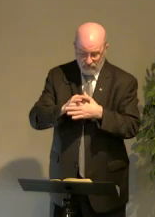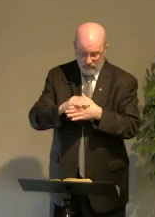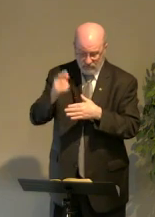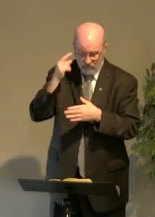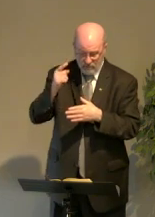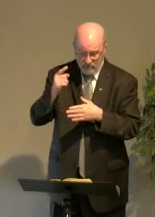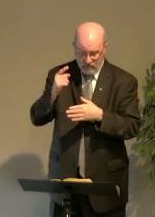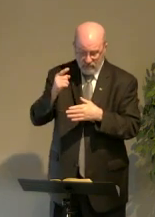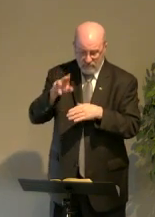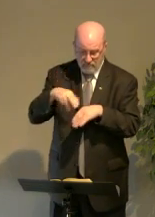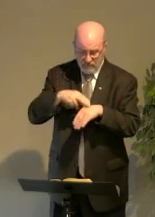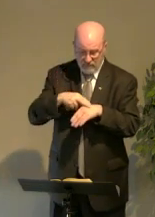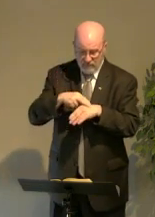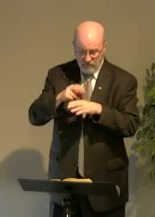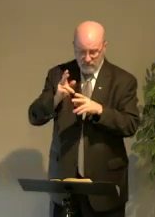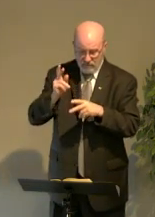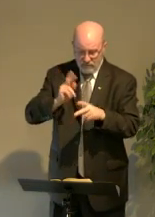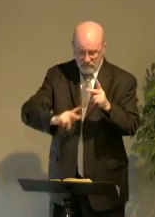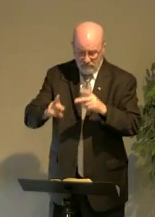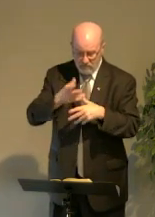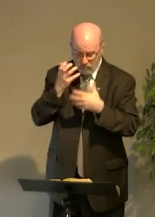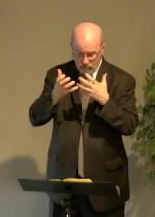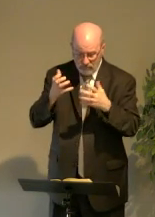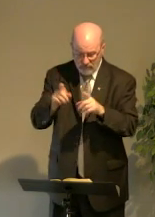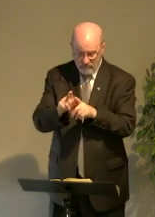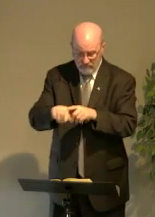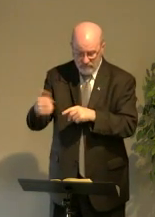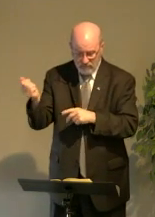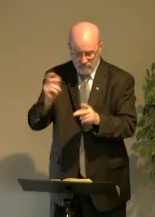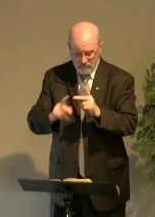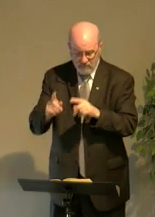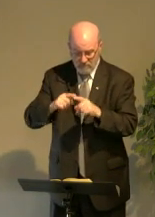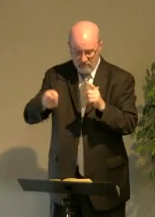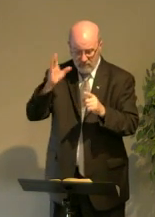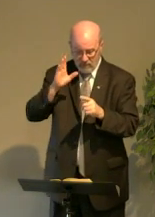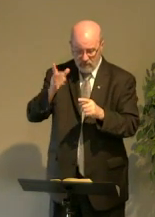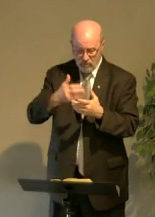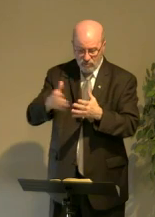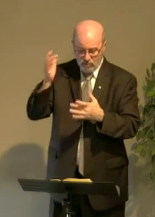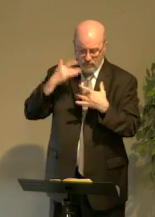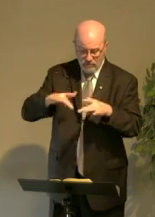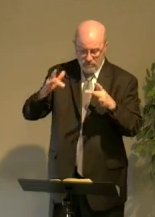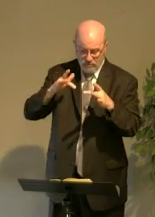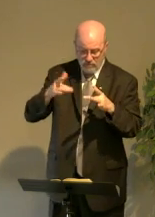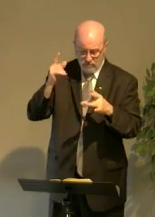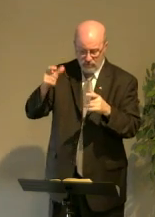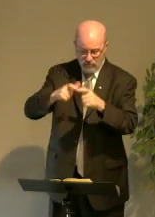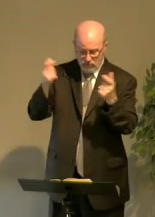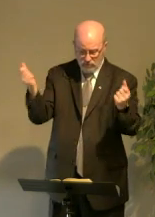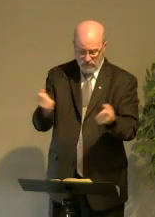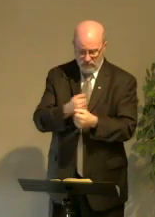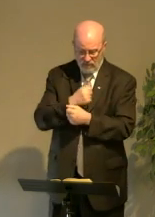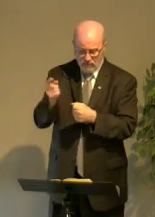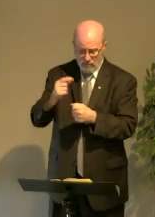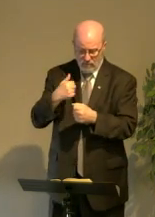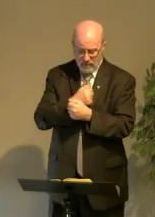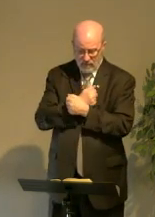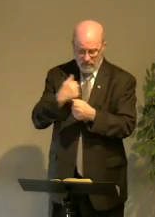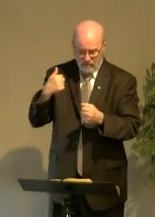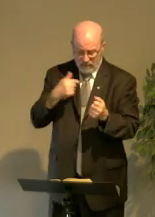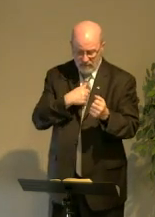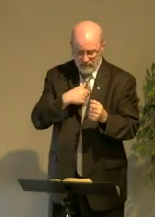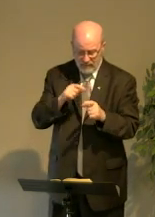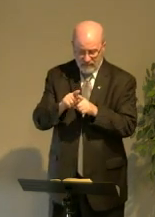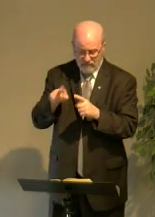the mind, and were by nature the children of wrath, even as others. But God, who is rich in mercy, for his great love wherewith he loved